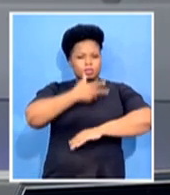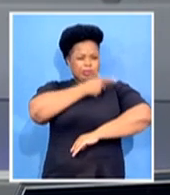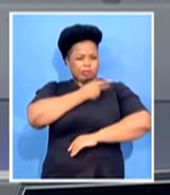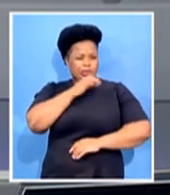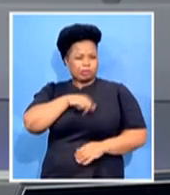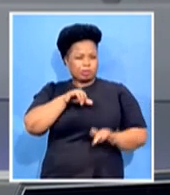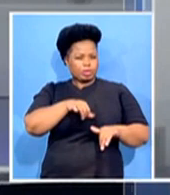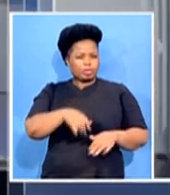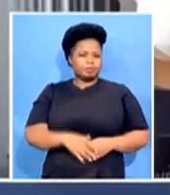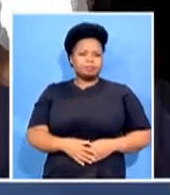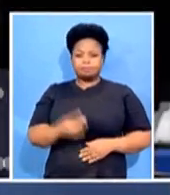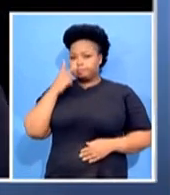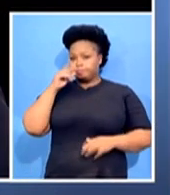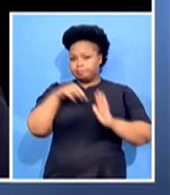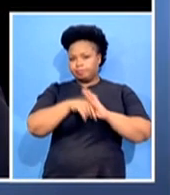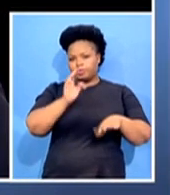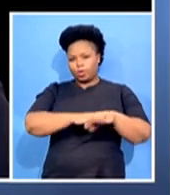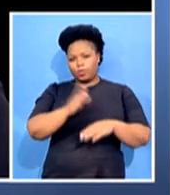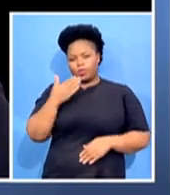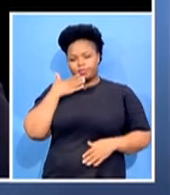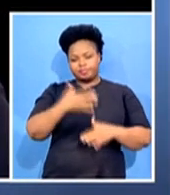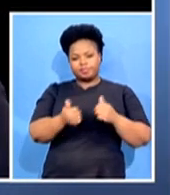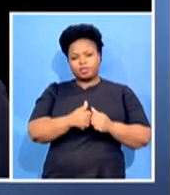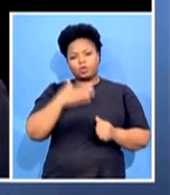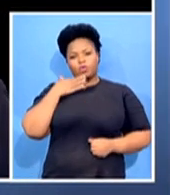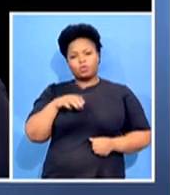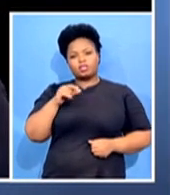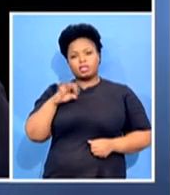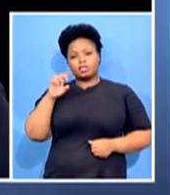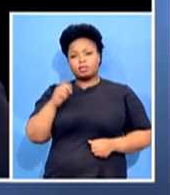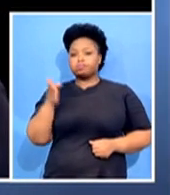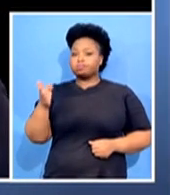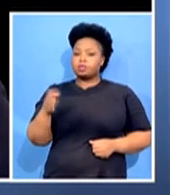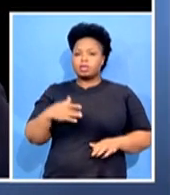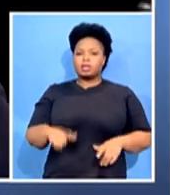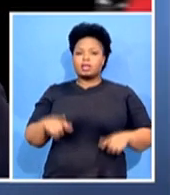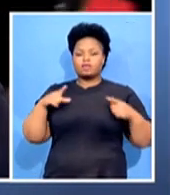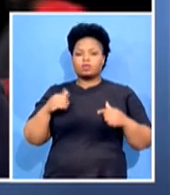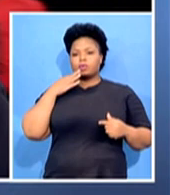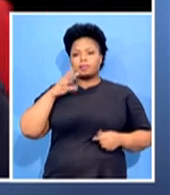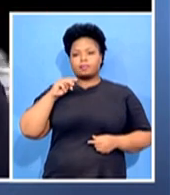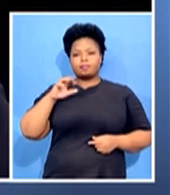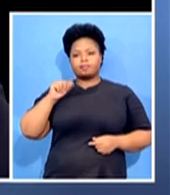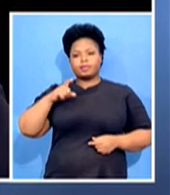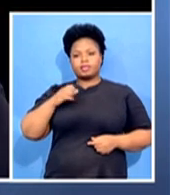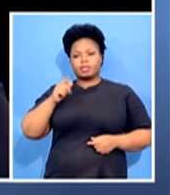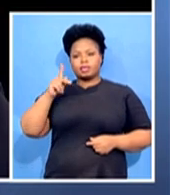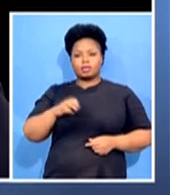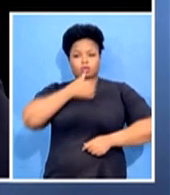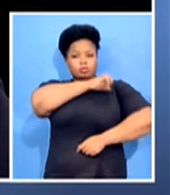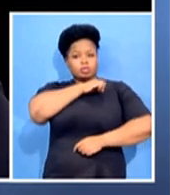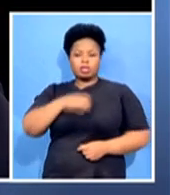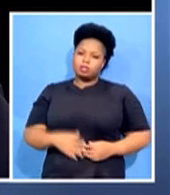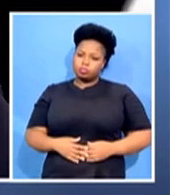in my colleague Chriselda Lewis, who's coming to us live from the Charlotte Maxeke Hospital. Chriselda, always a pleasure having you